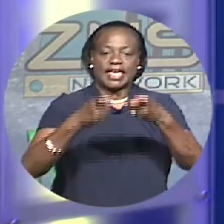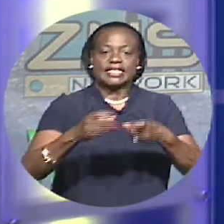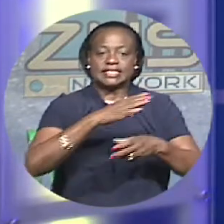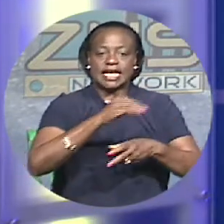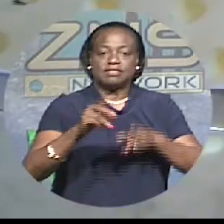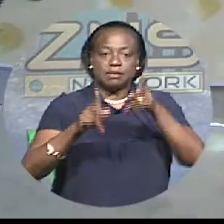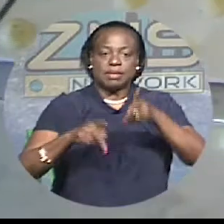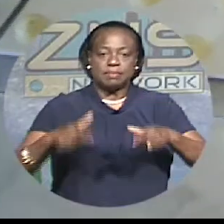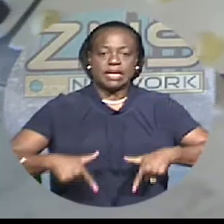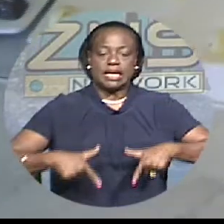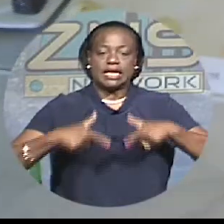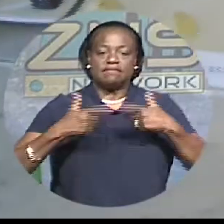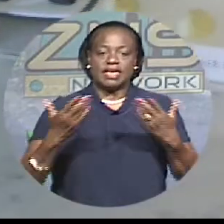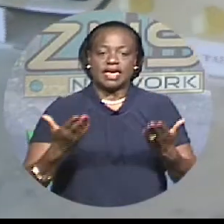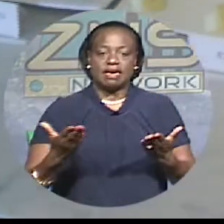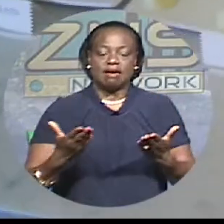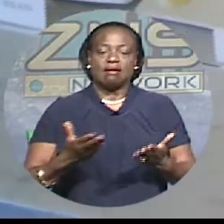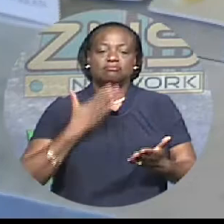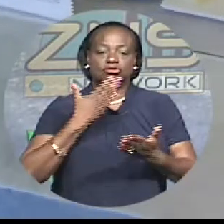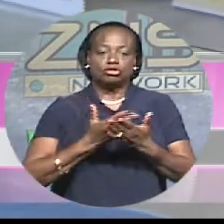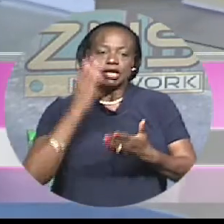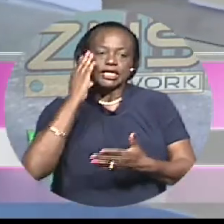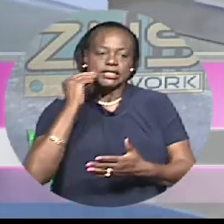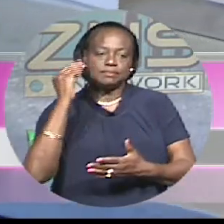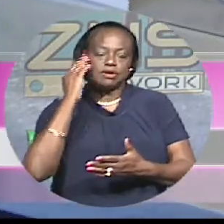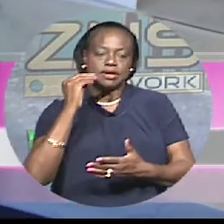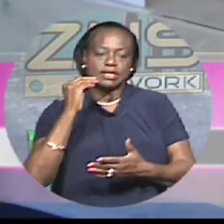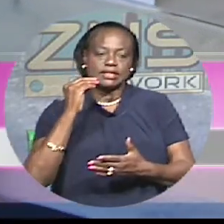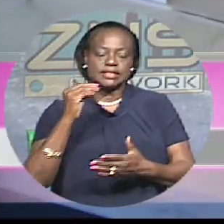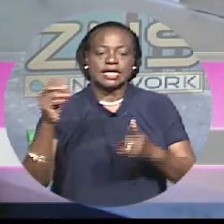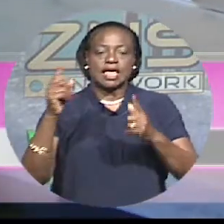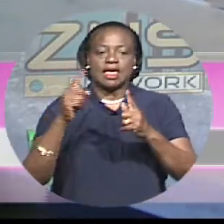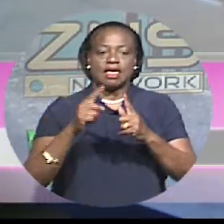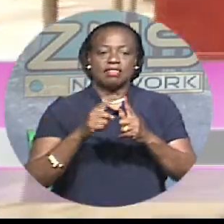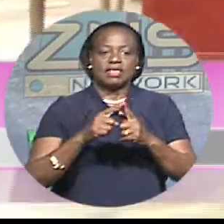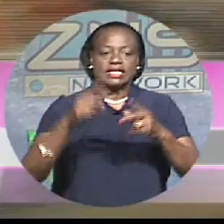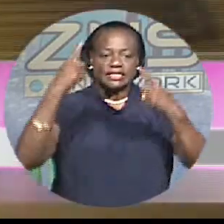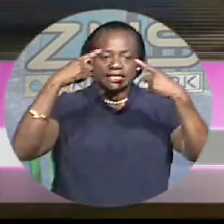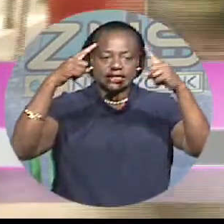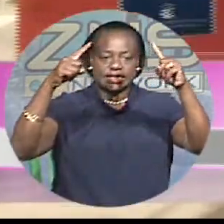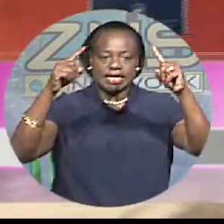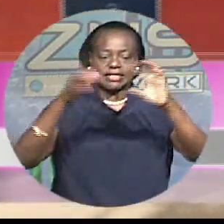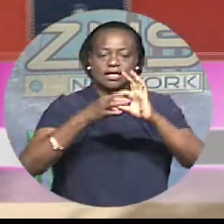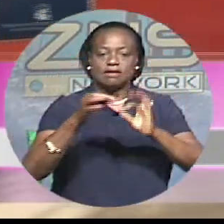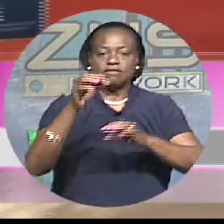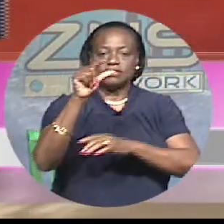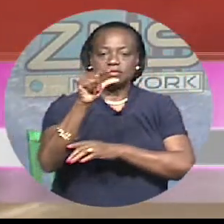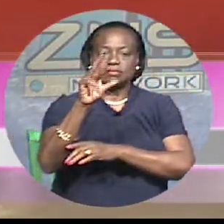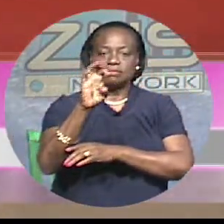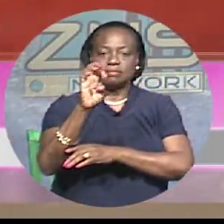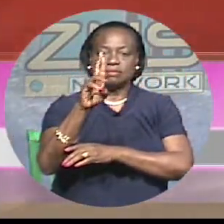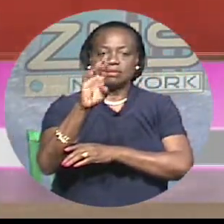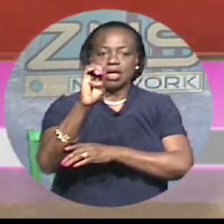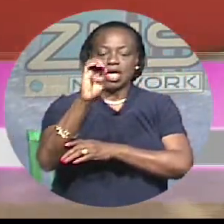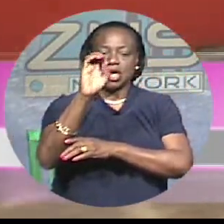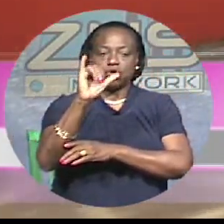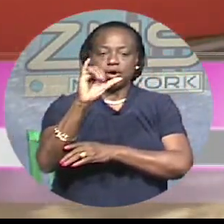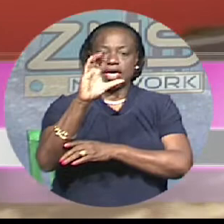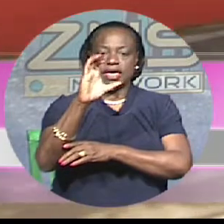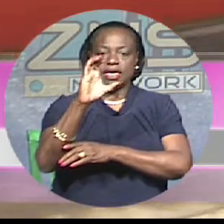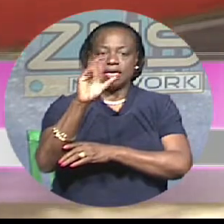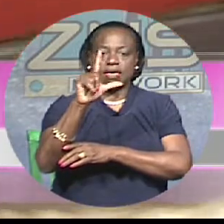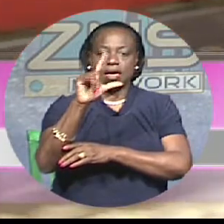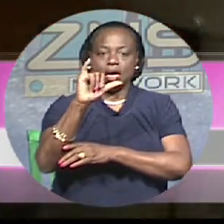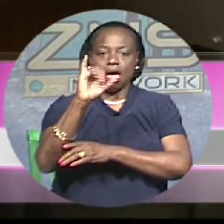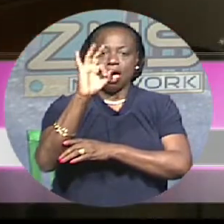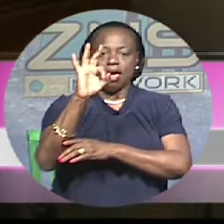Adderley. The success of Grey Cliff's Chocolate Factory over the past 2 years has essentially paved the way for the creation